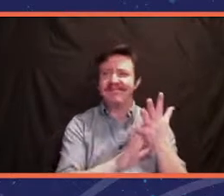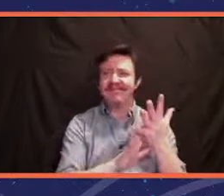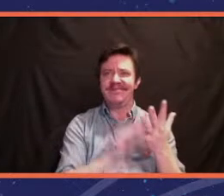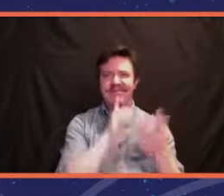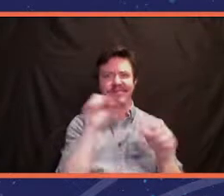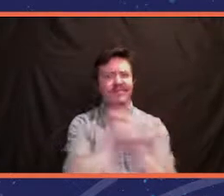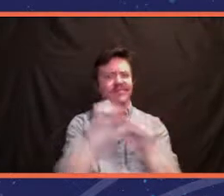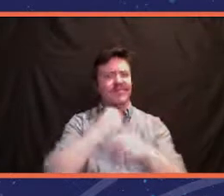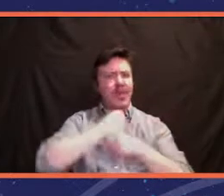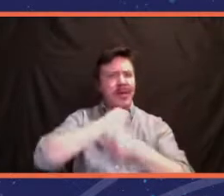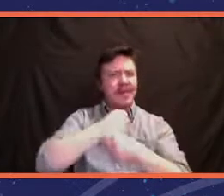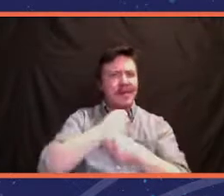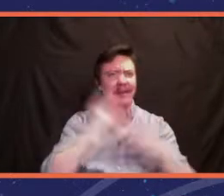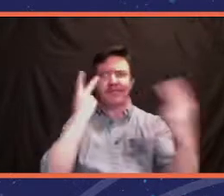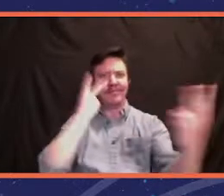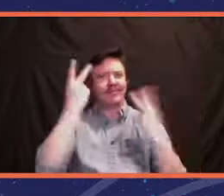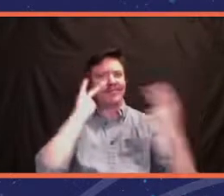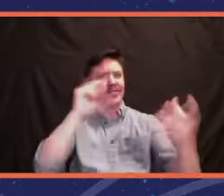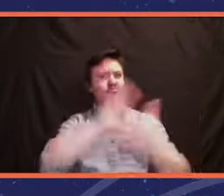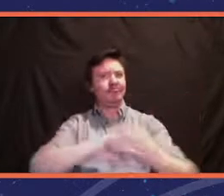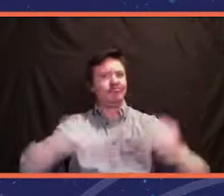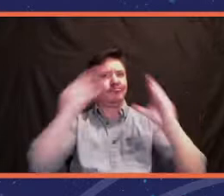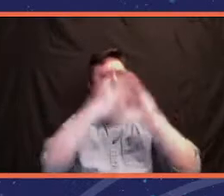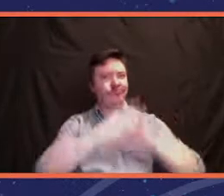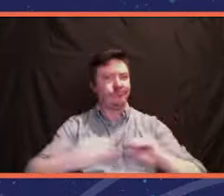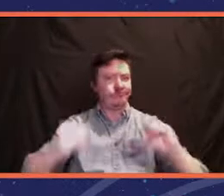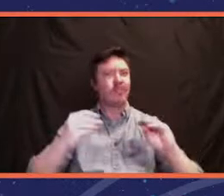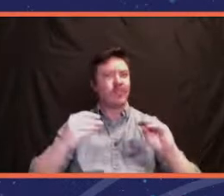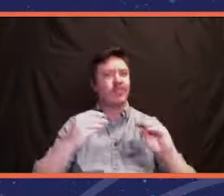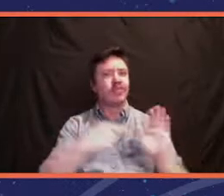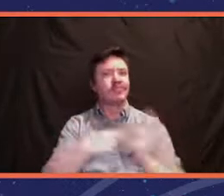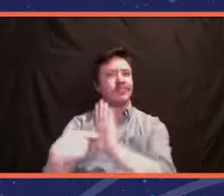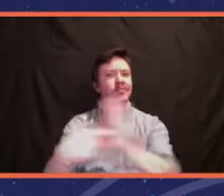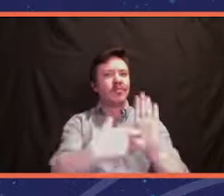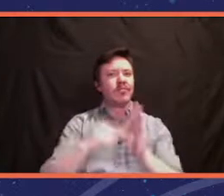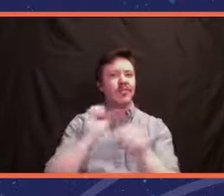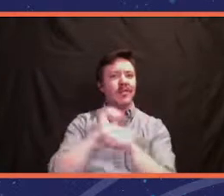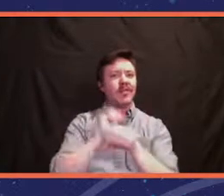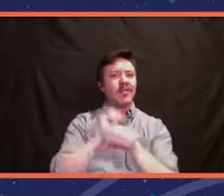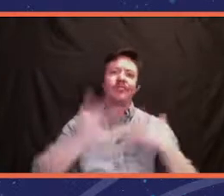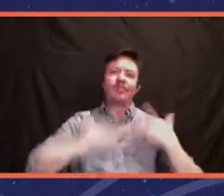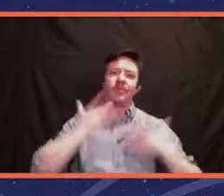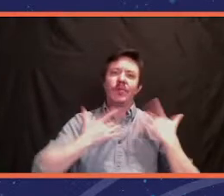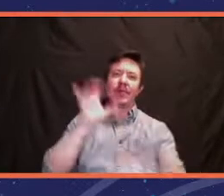visual storytelling for the work that this collective has been doing. So I'm excited about that.